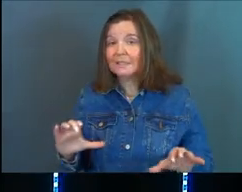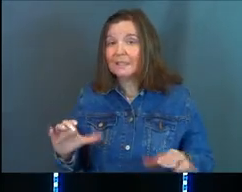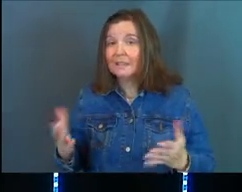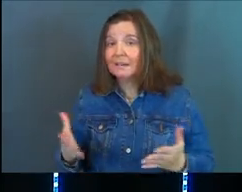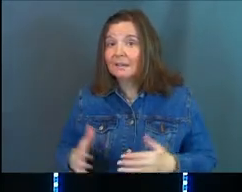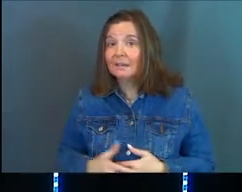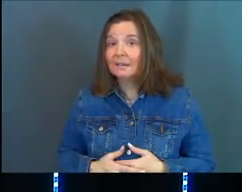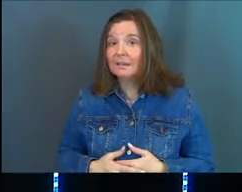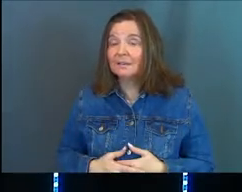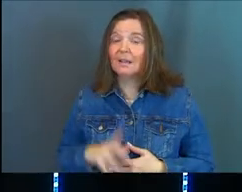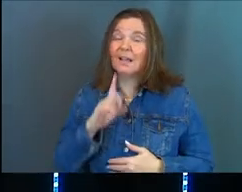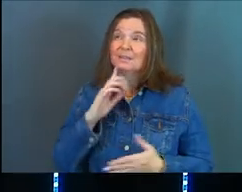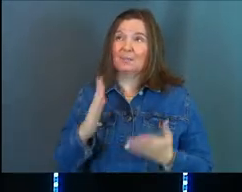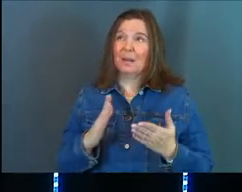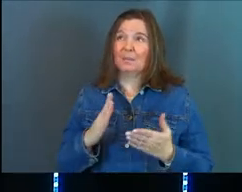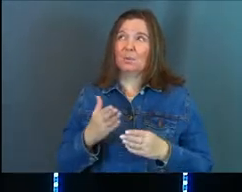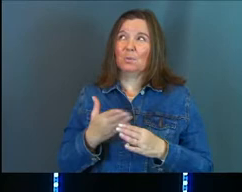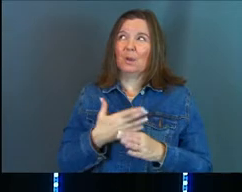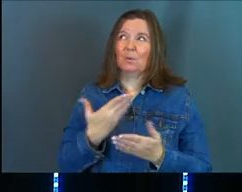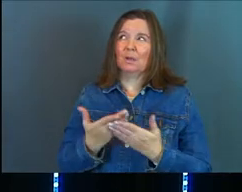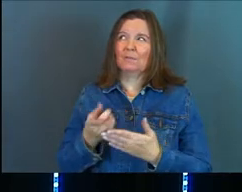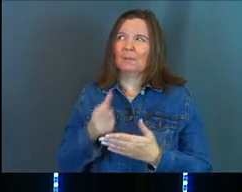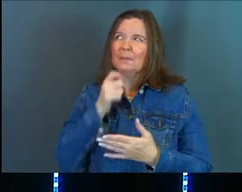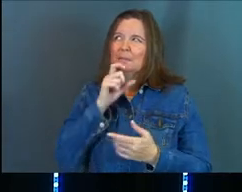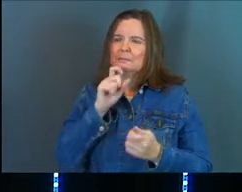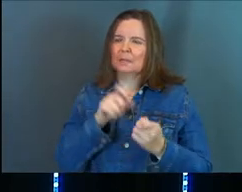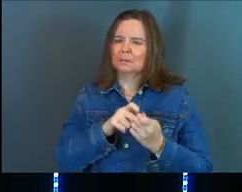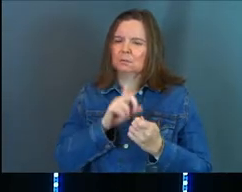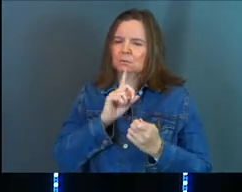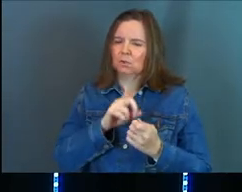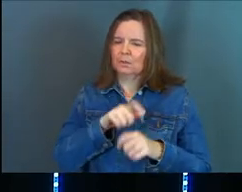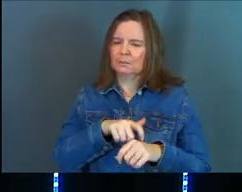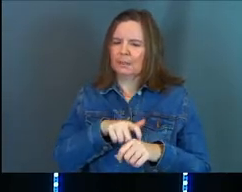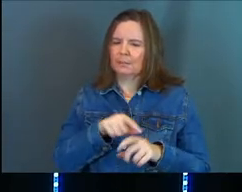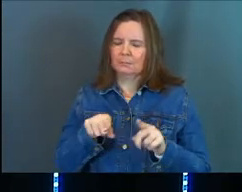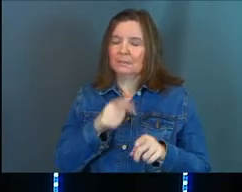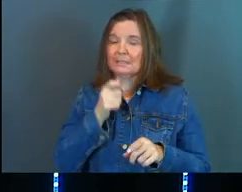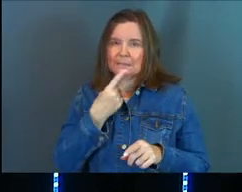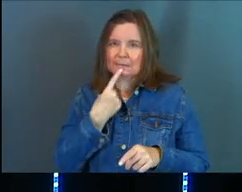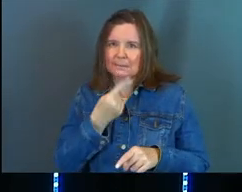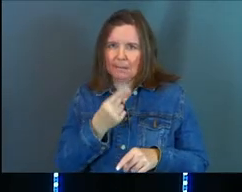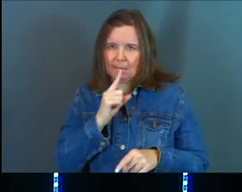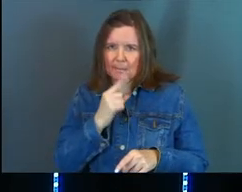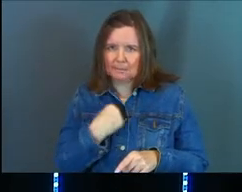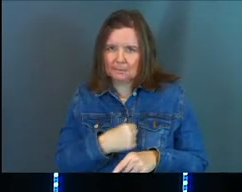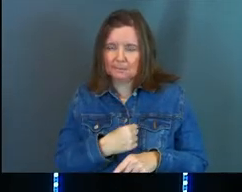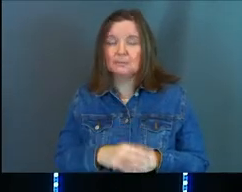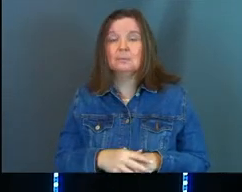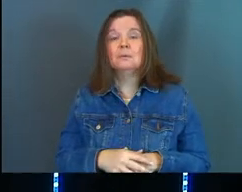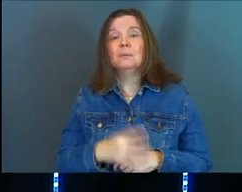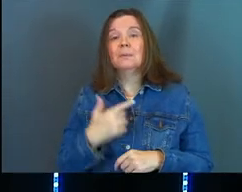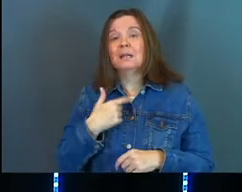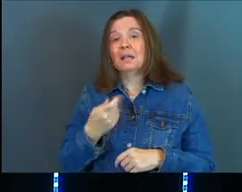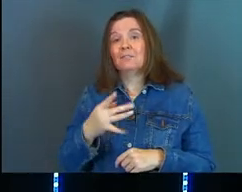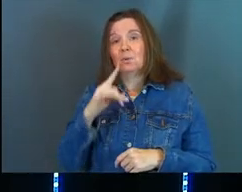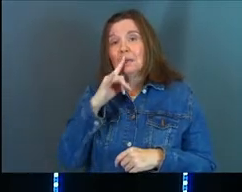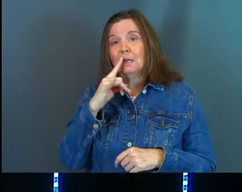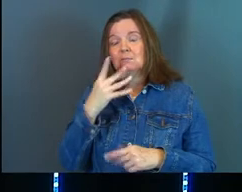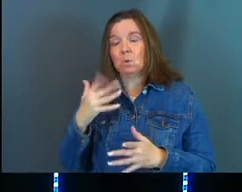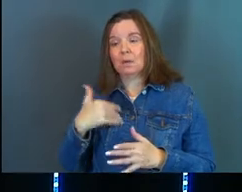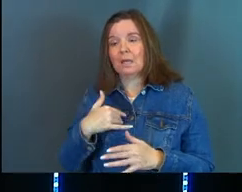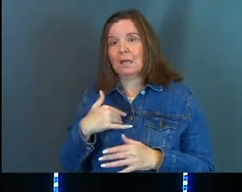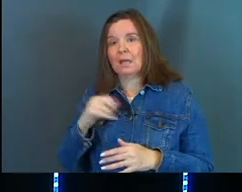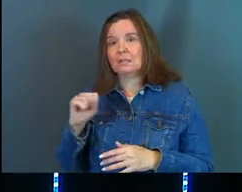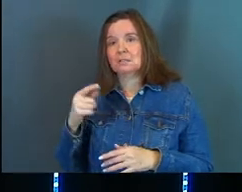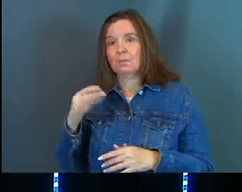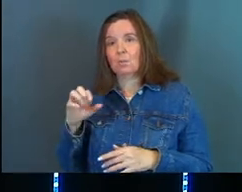did? Actually, it might be right when he got there. I'm not exactly sure of the timing of it. It doesn't tell us. But he had a few kids, and he had